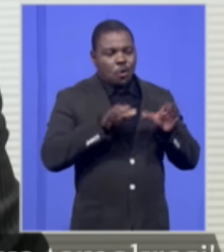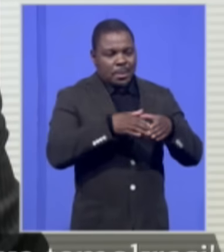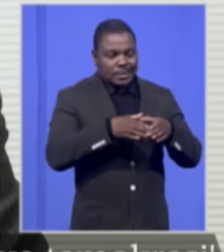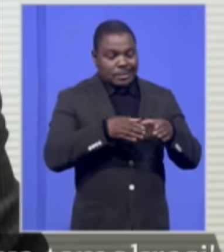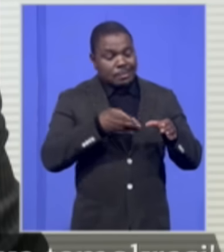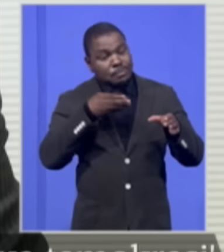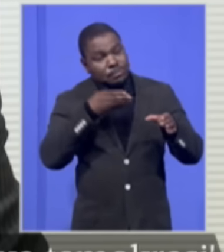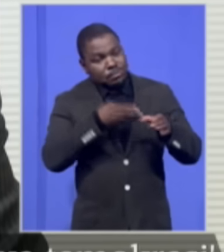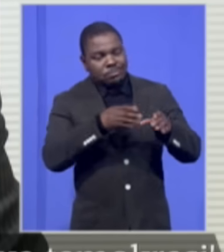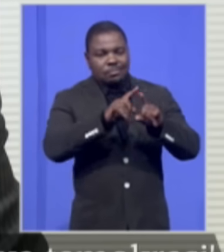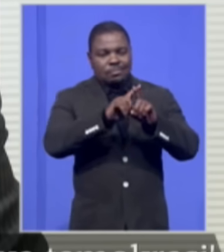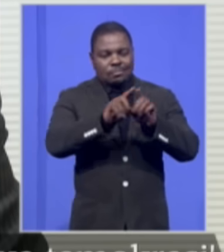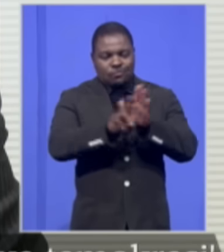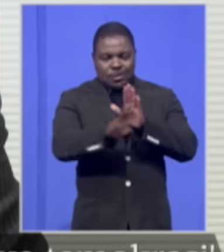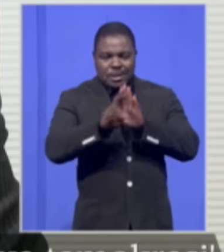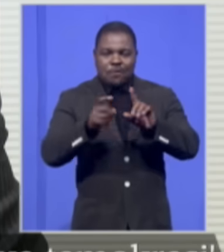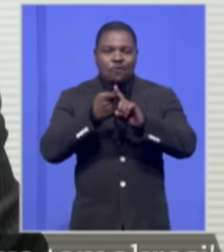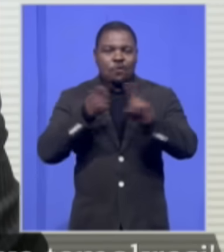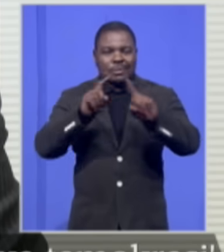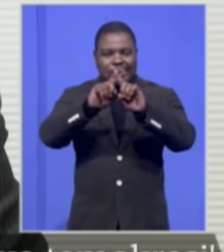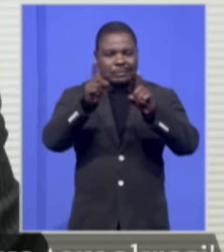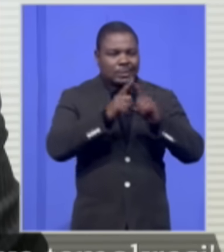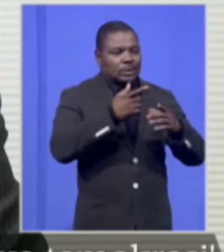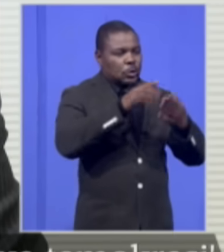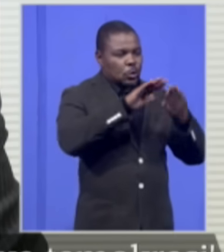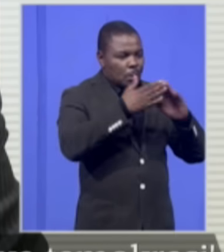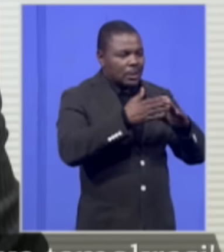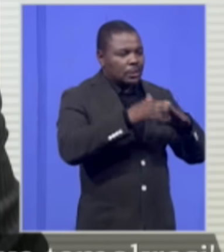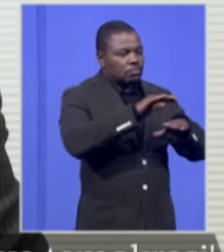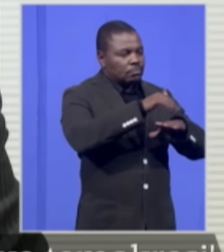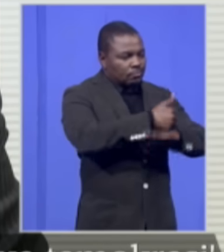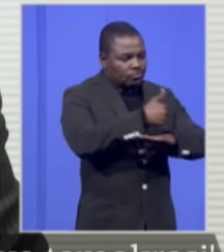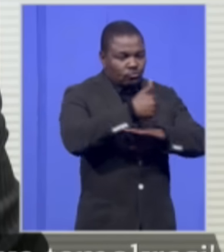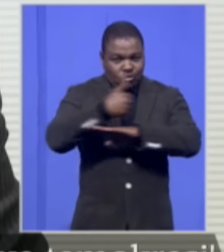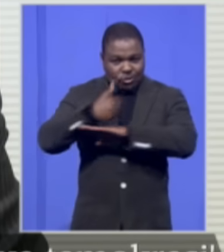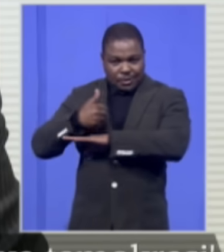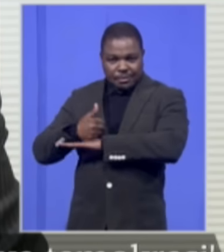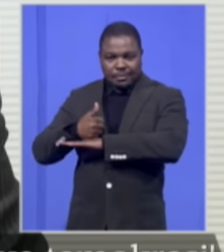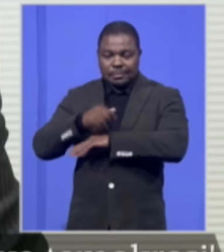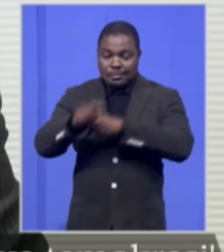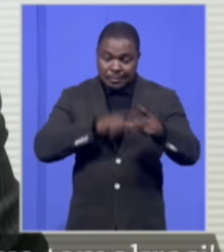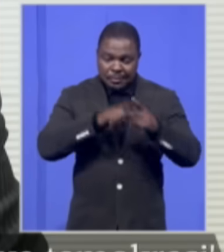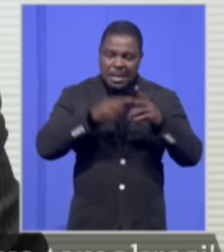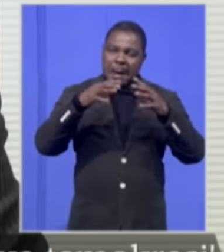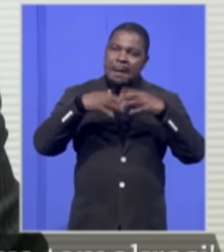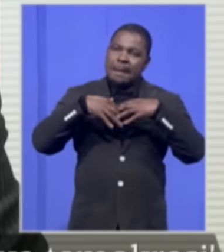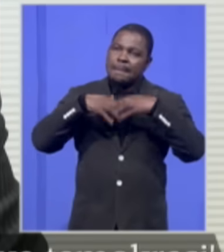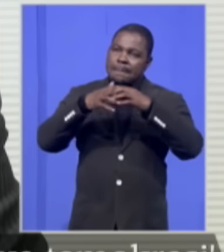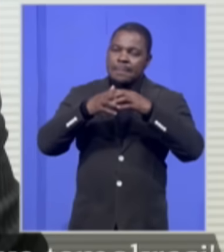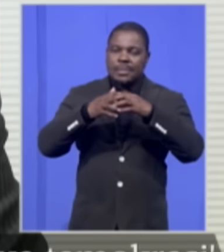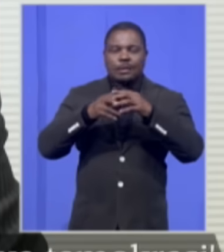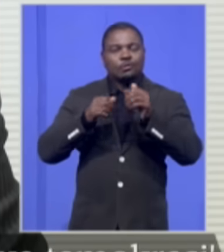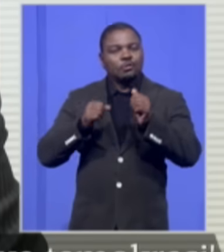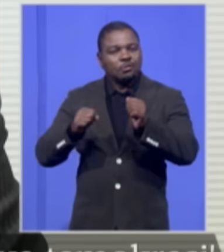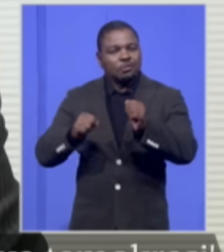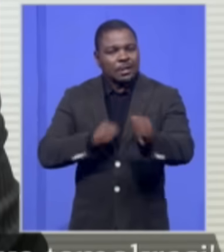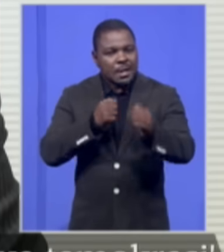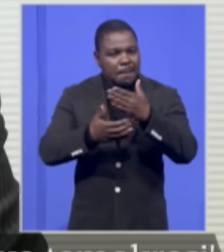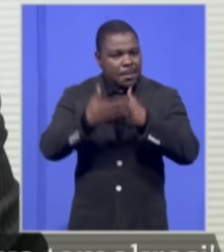comprised of representatives of various sectors of society to set strategic priorities and